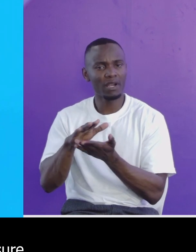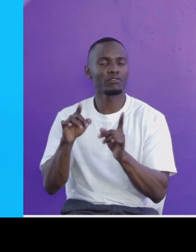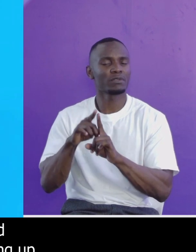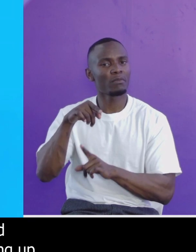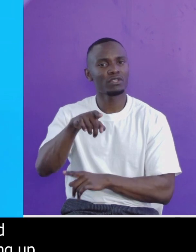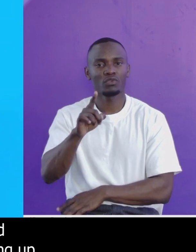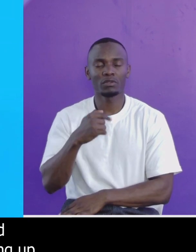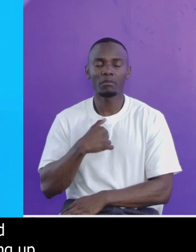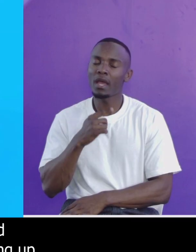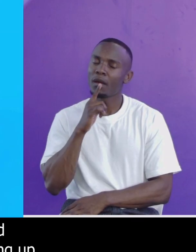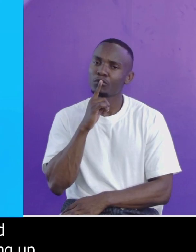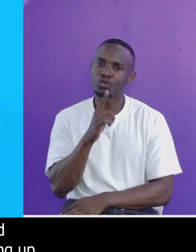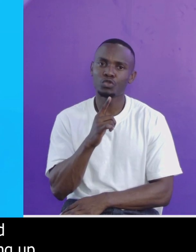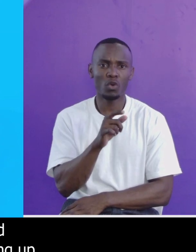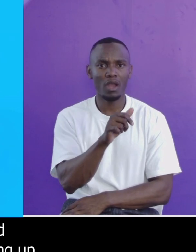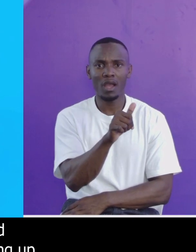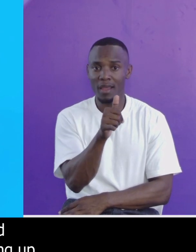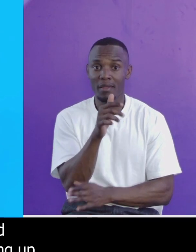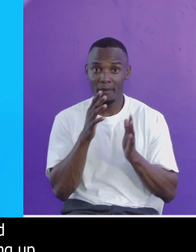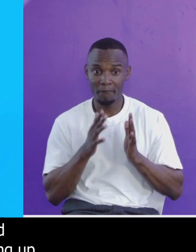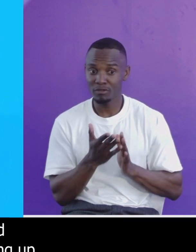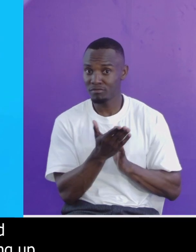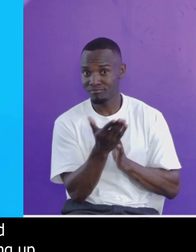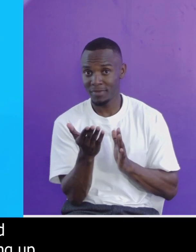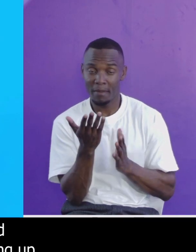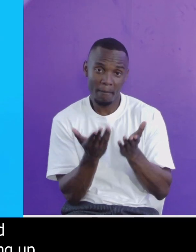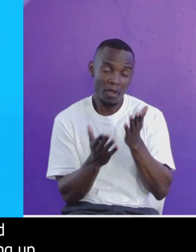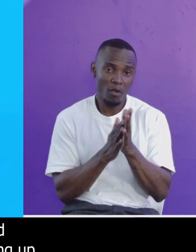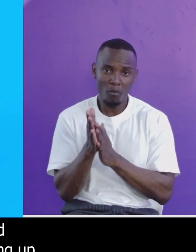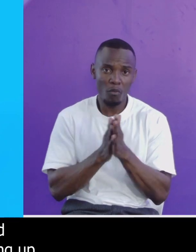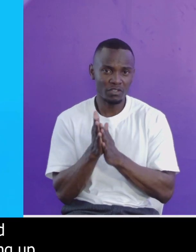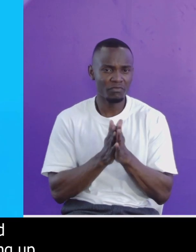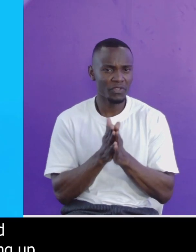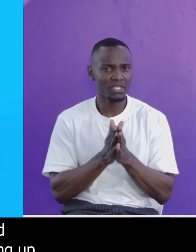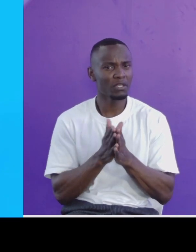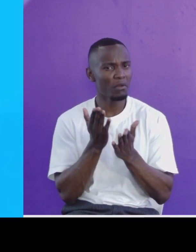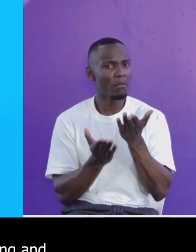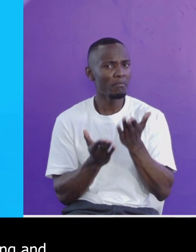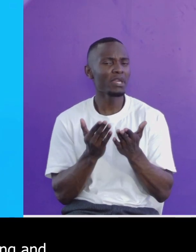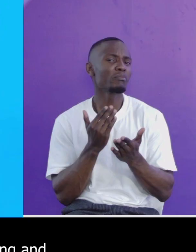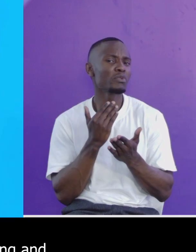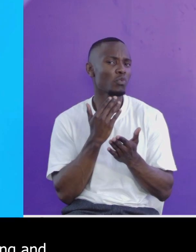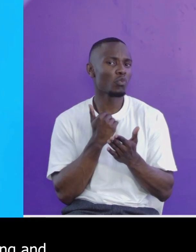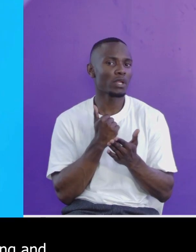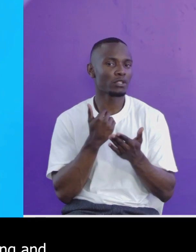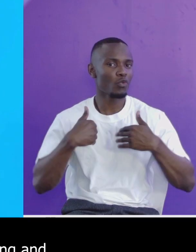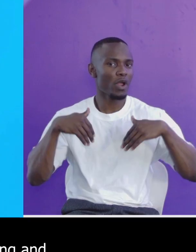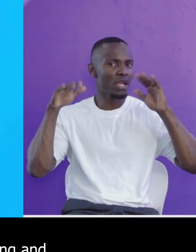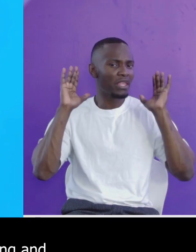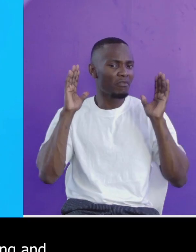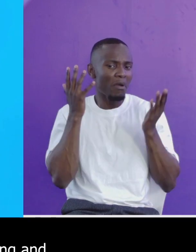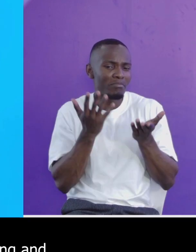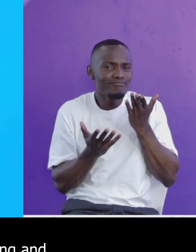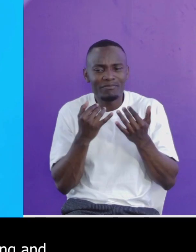Yeah, I'm sure there is someone who is motivated, and maybe they were on their way to giving up. Maybe they were Yes. trying to